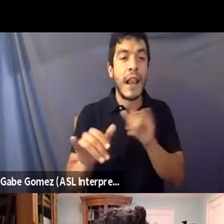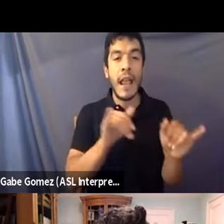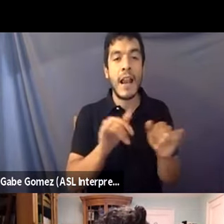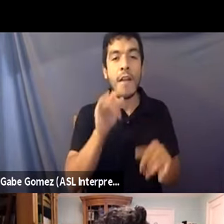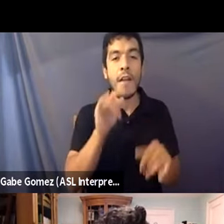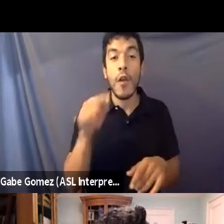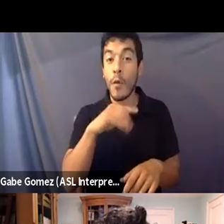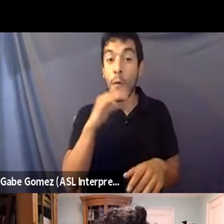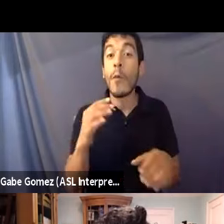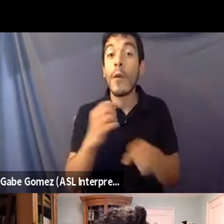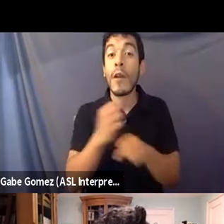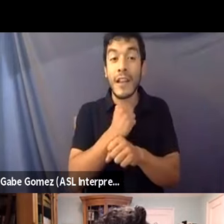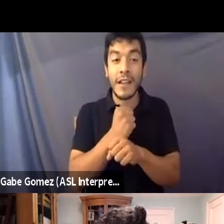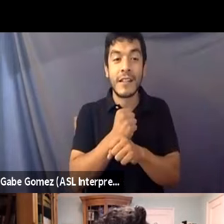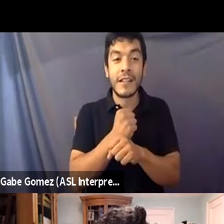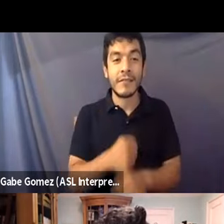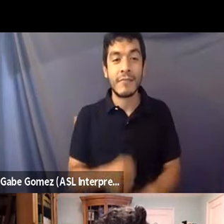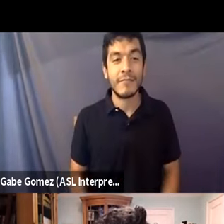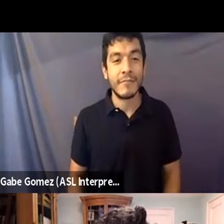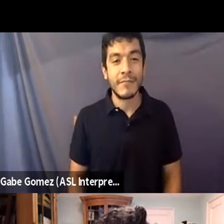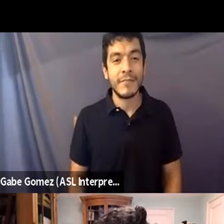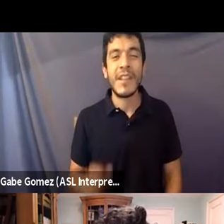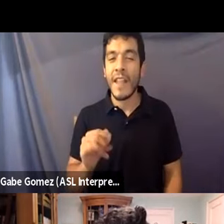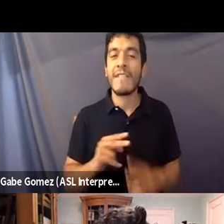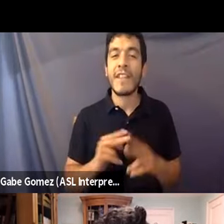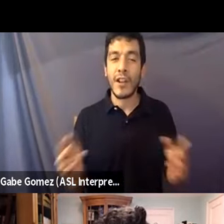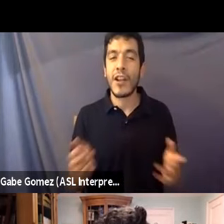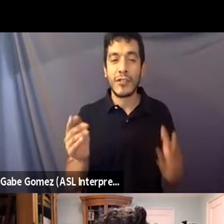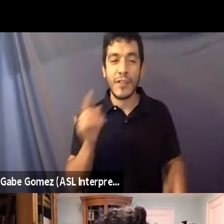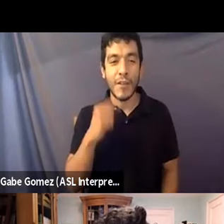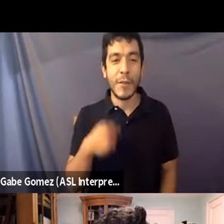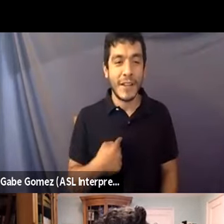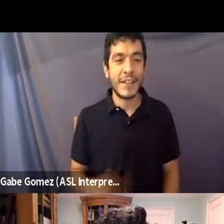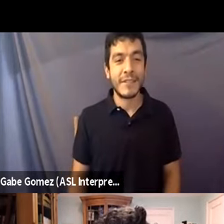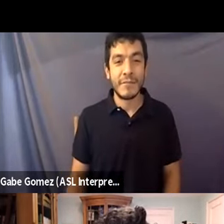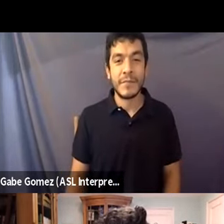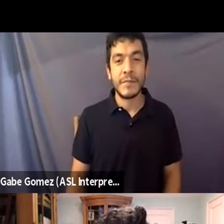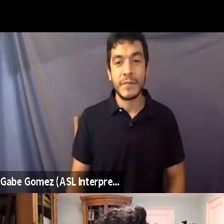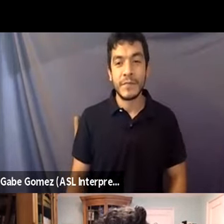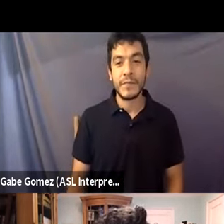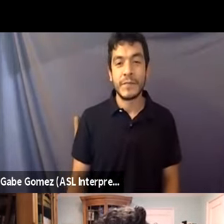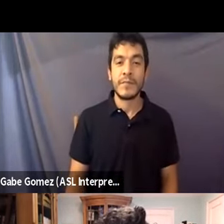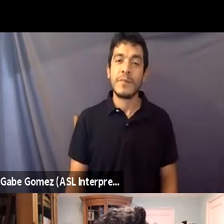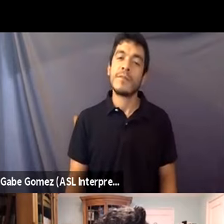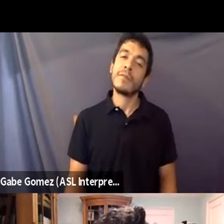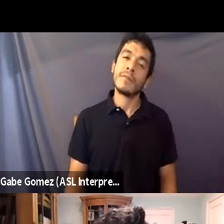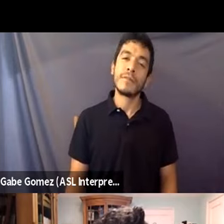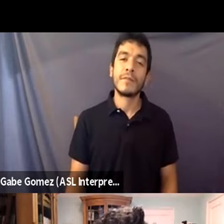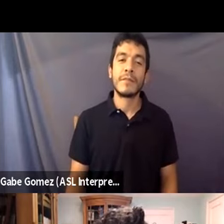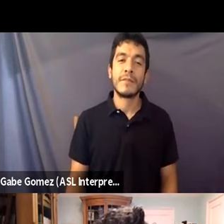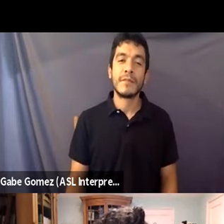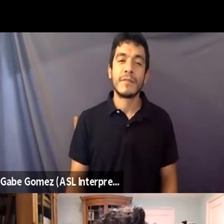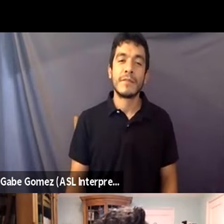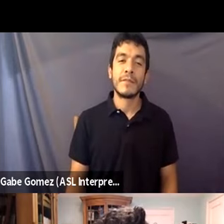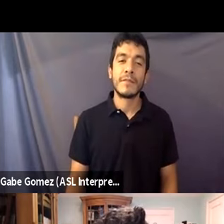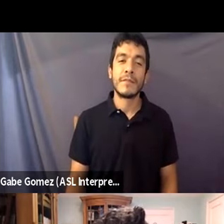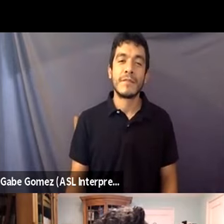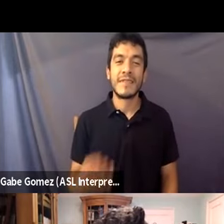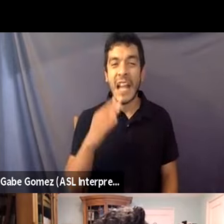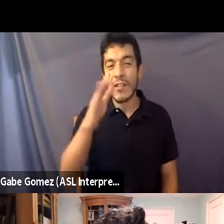So that is very encouraging to me. Your daddy's poker